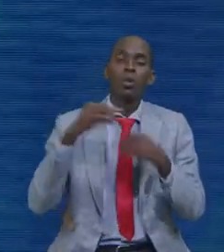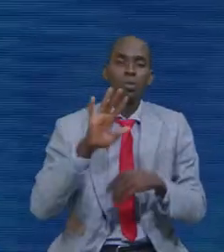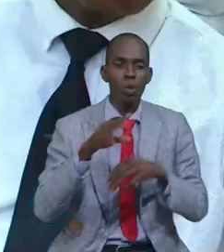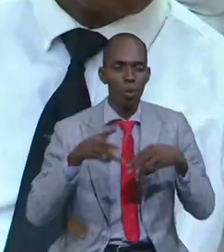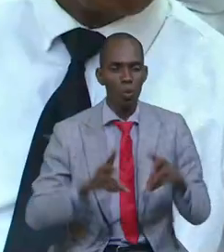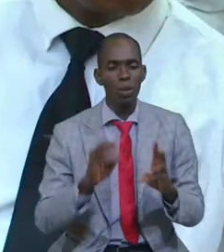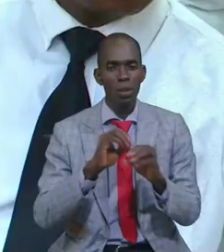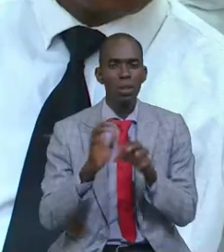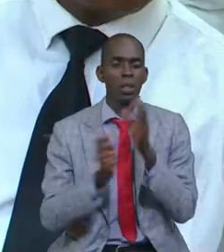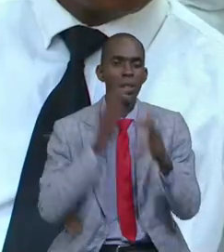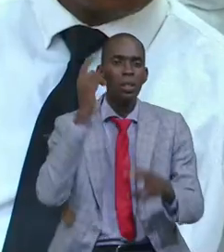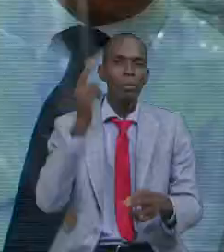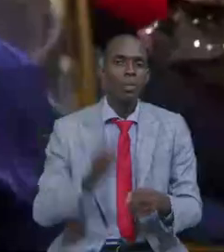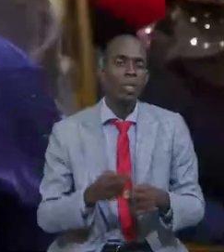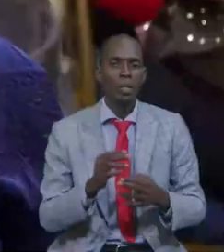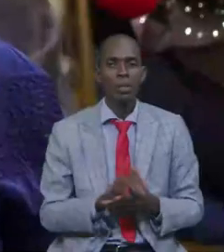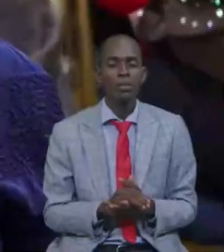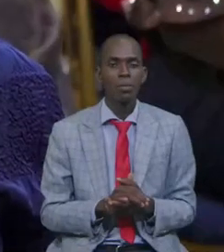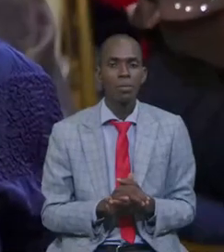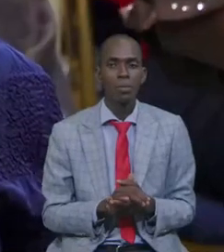in Jesus' name.